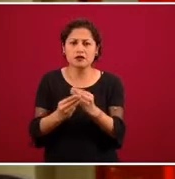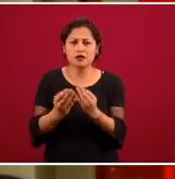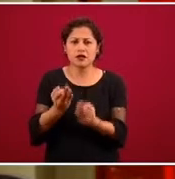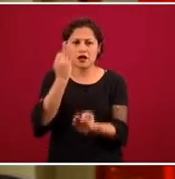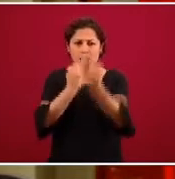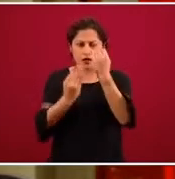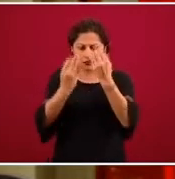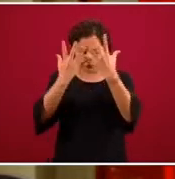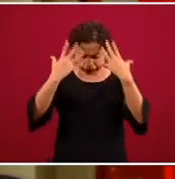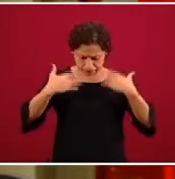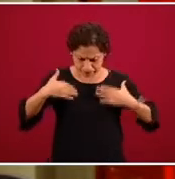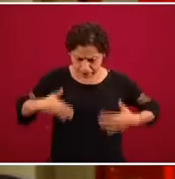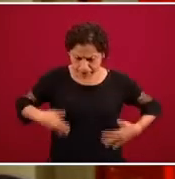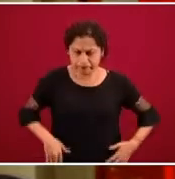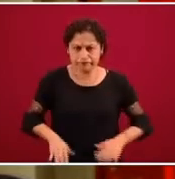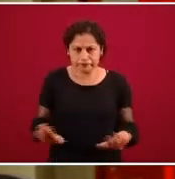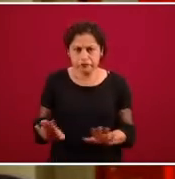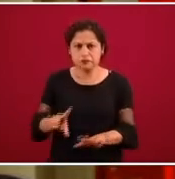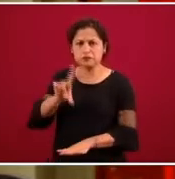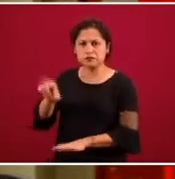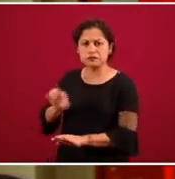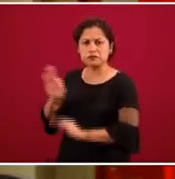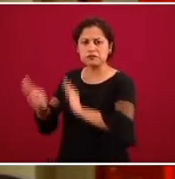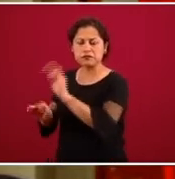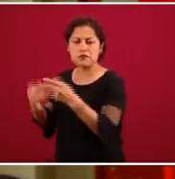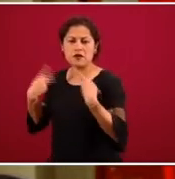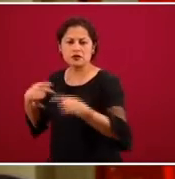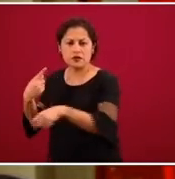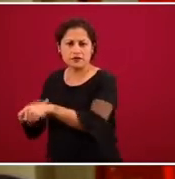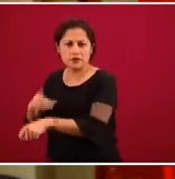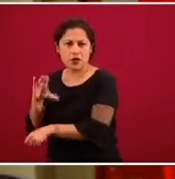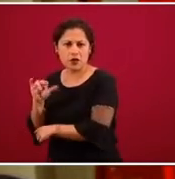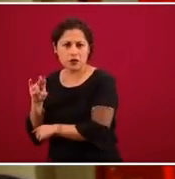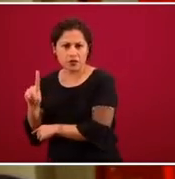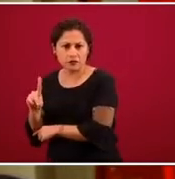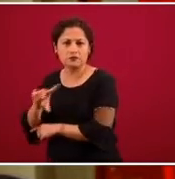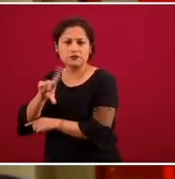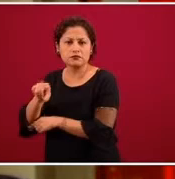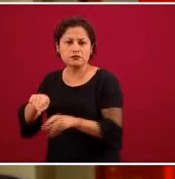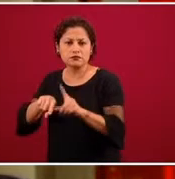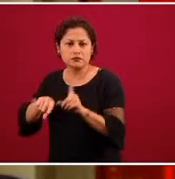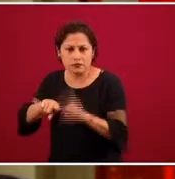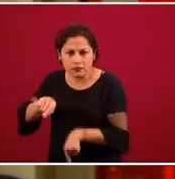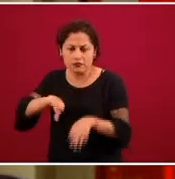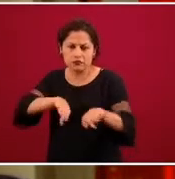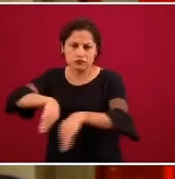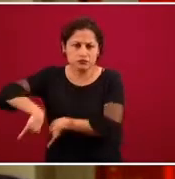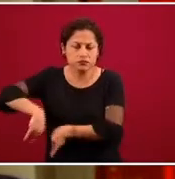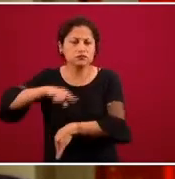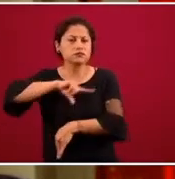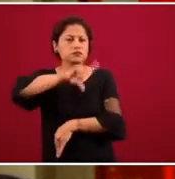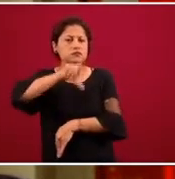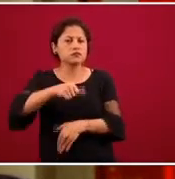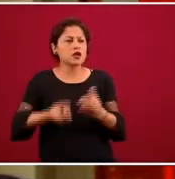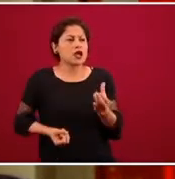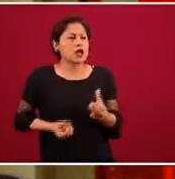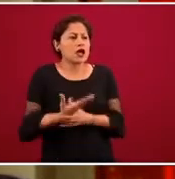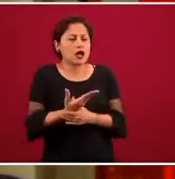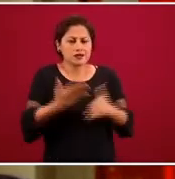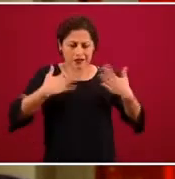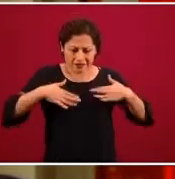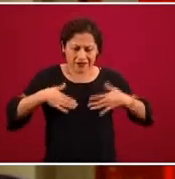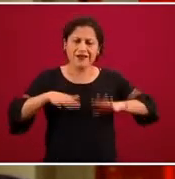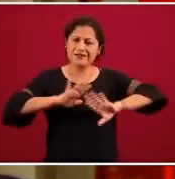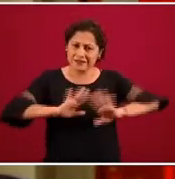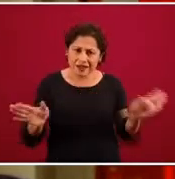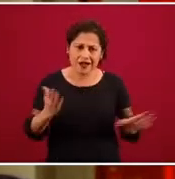nurse or any health professional outside in the street, please understand that that's